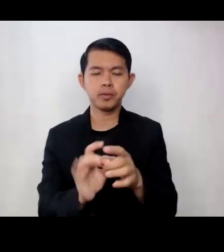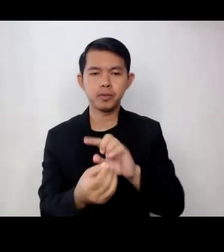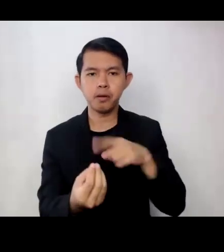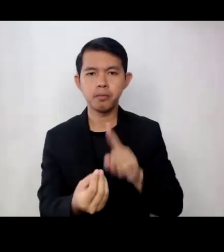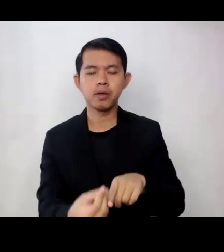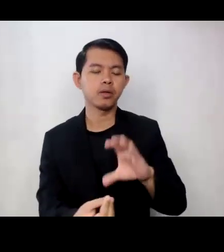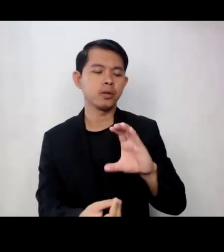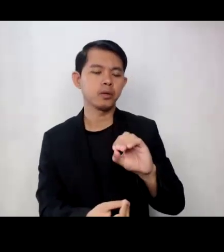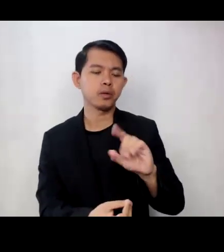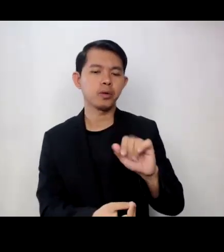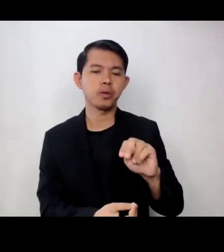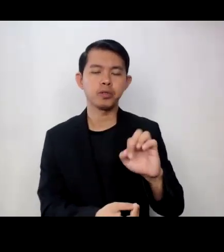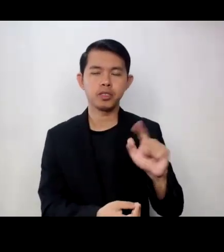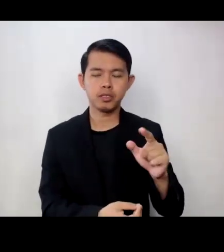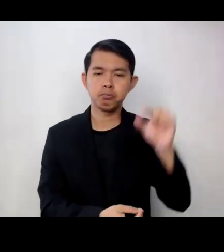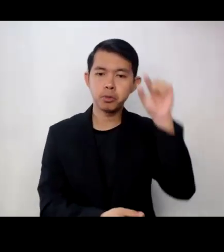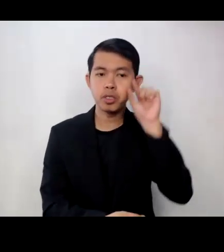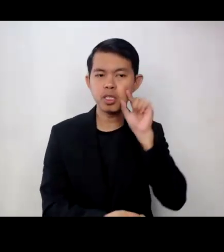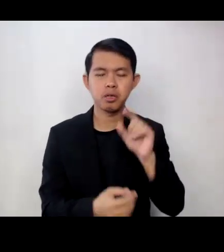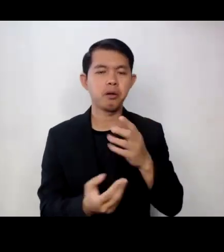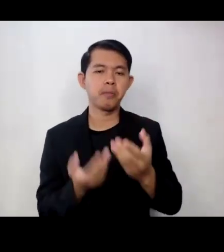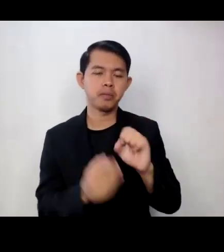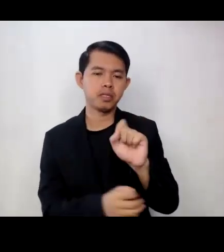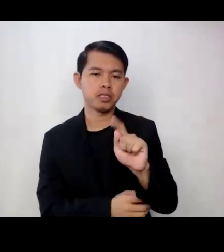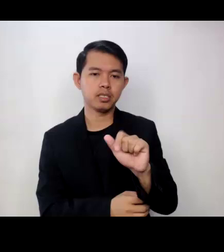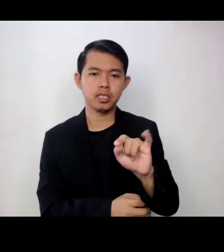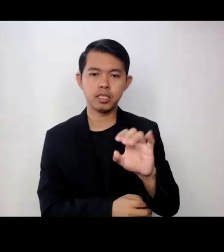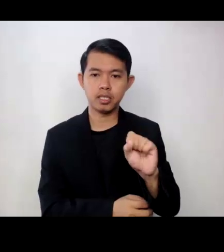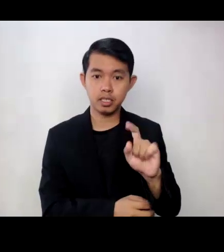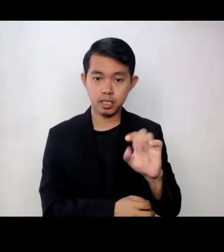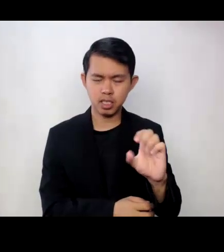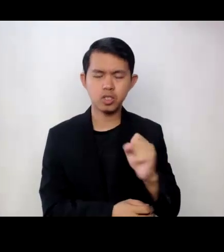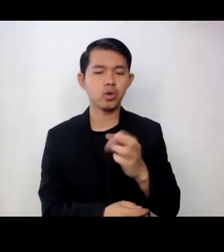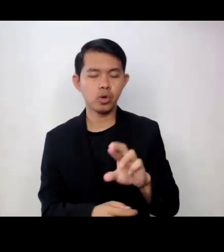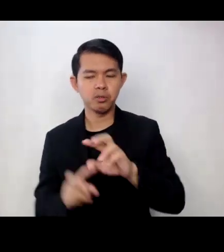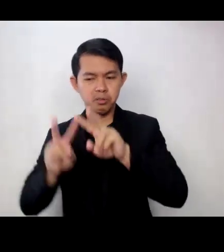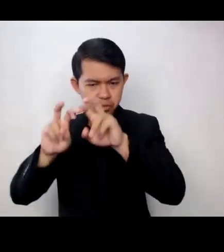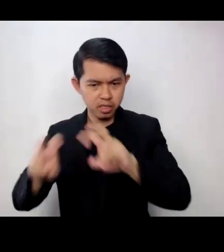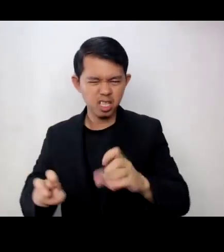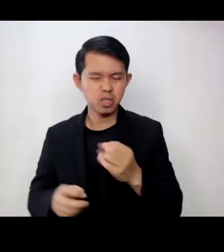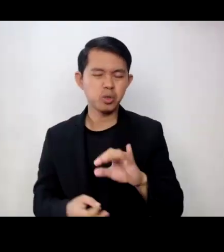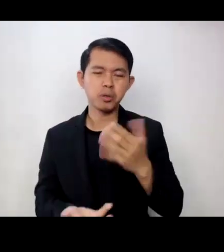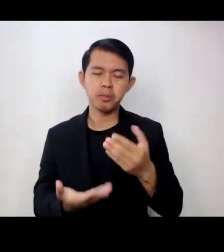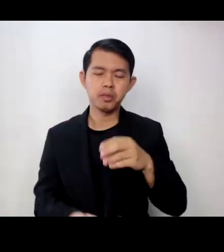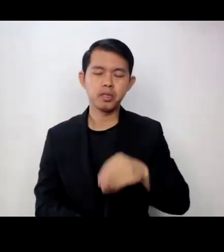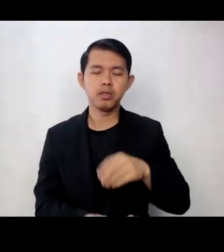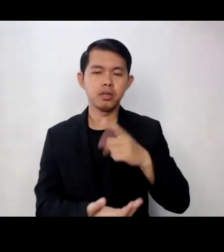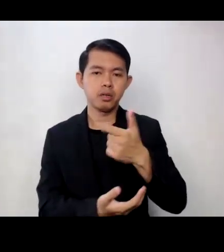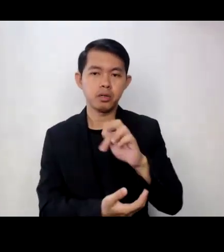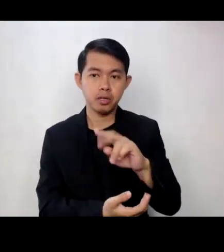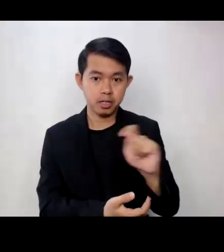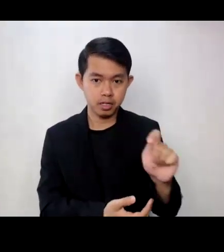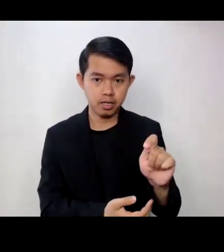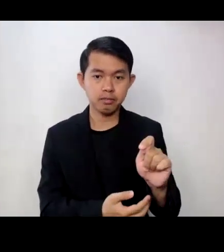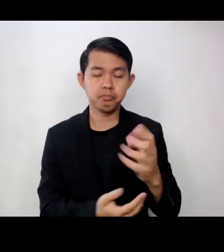gender, whether it's in statistics, in trans studies, development work, or agrarian studies. So maybe we can start with Doc